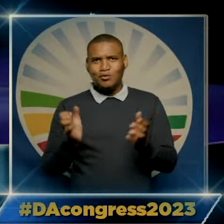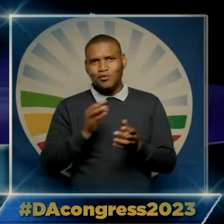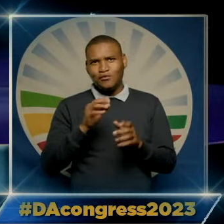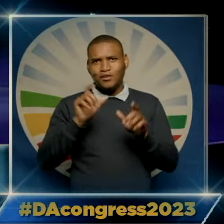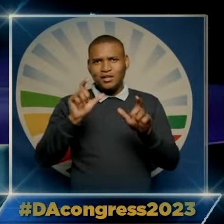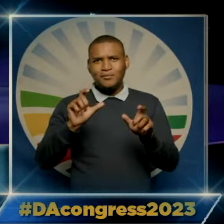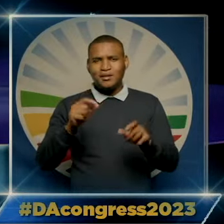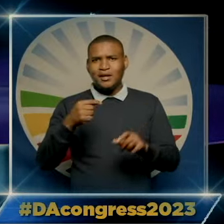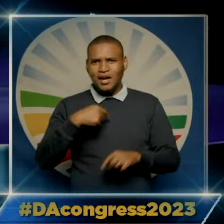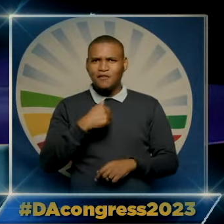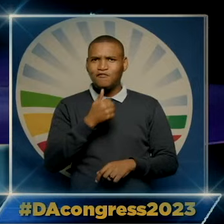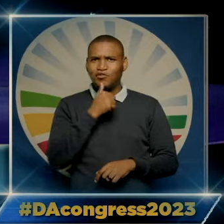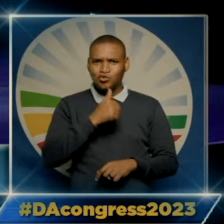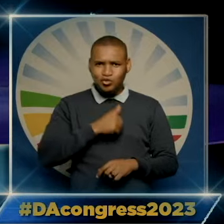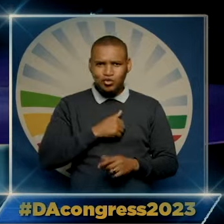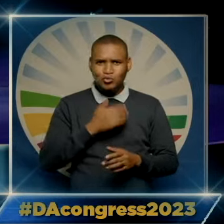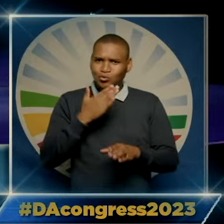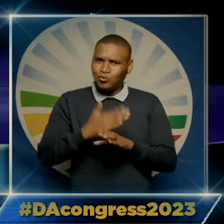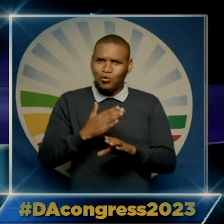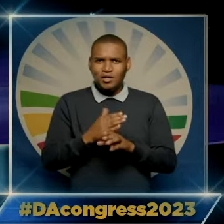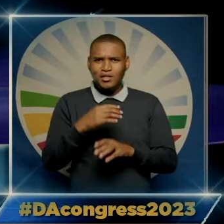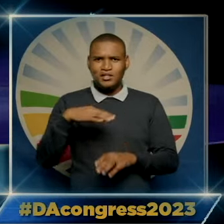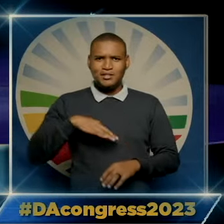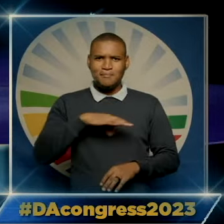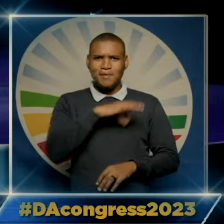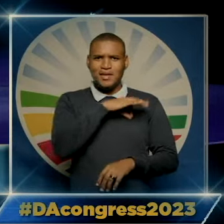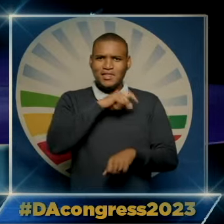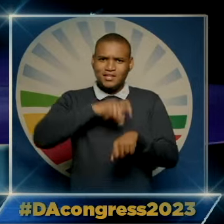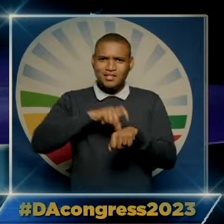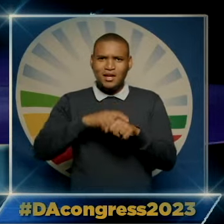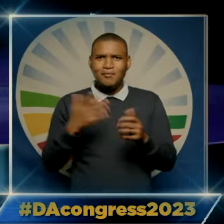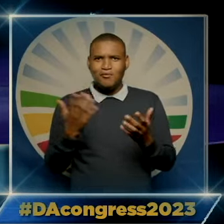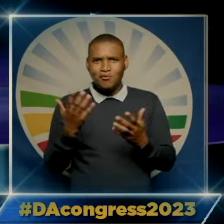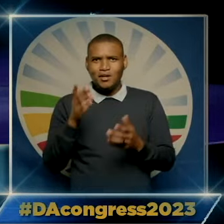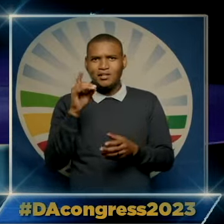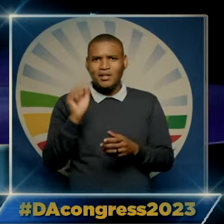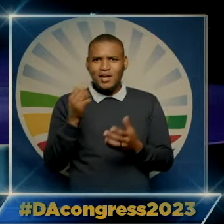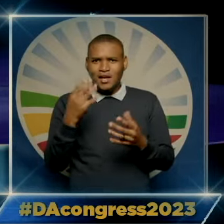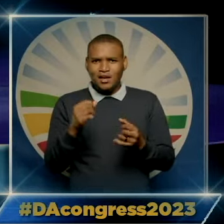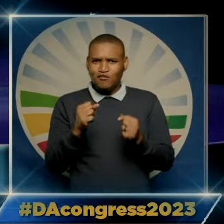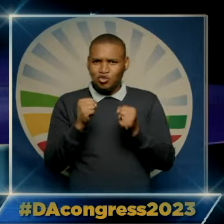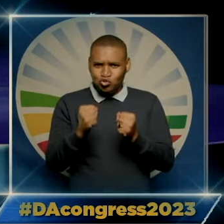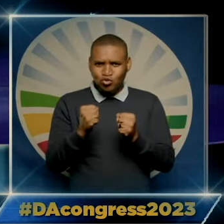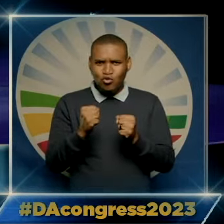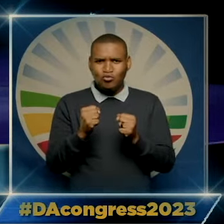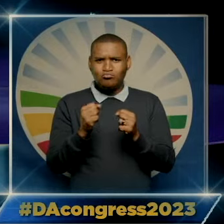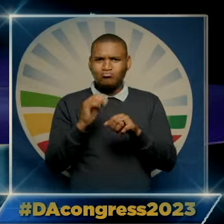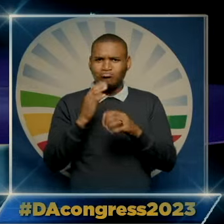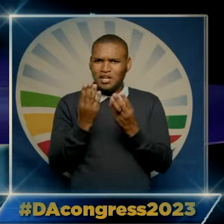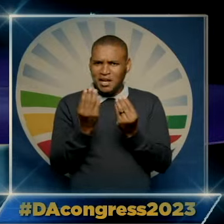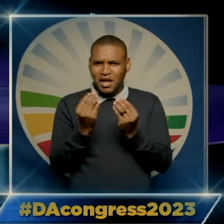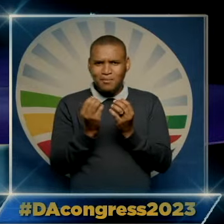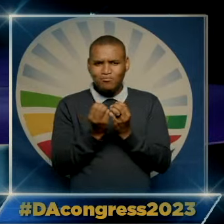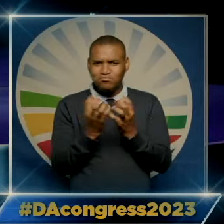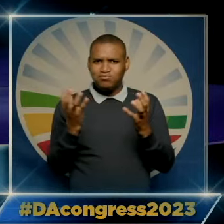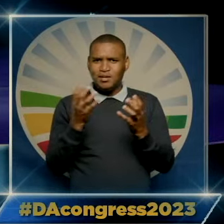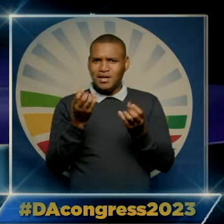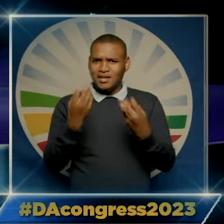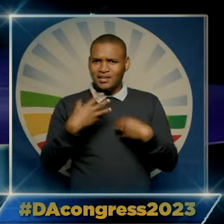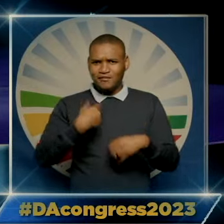so fortunate to serve as mayor at a time when the DA has a strong and outright majority. This gives us